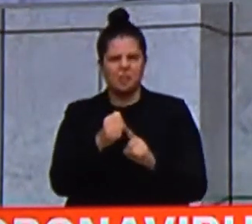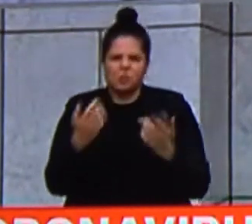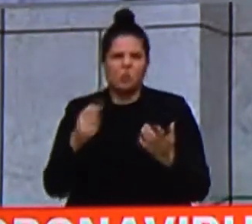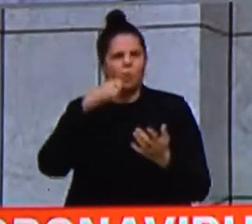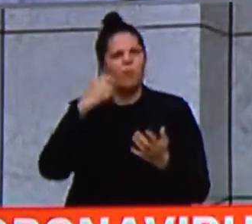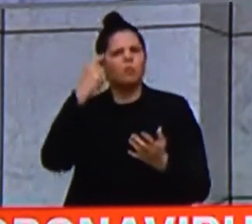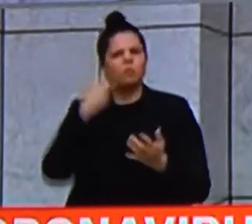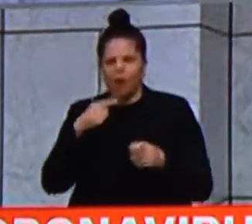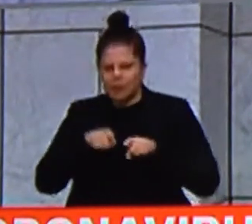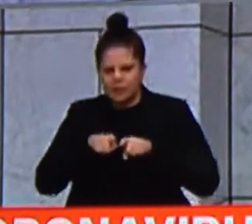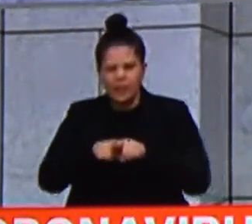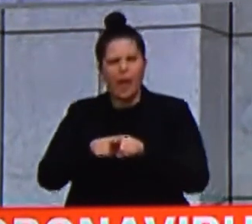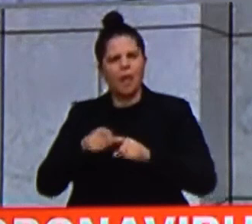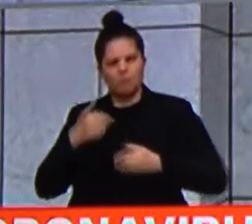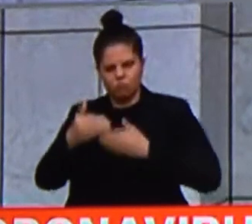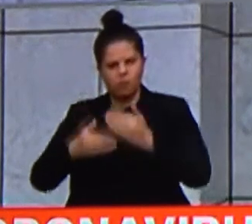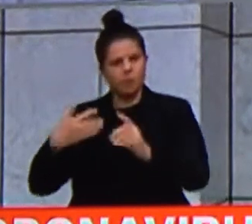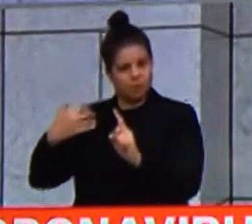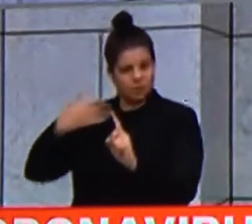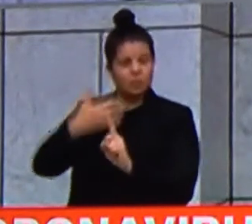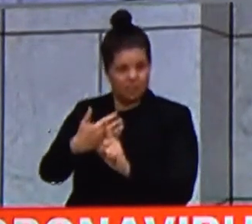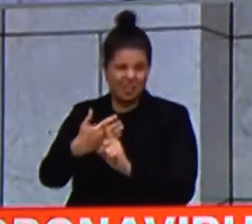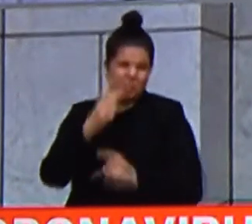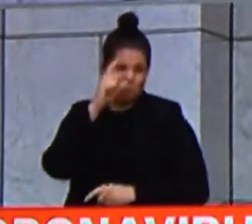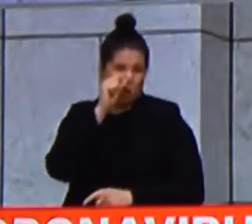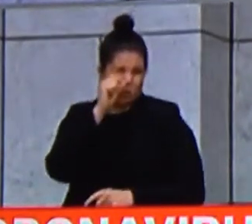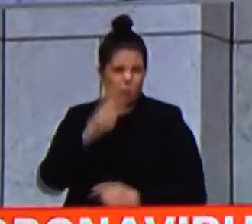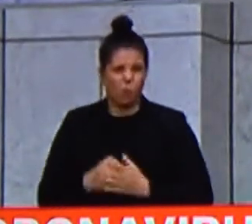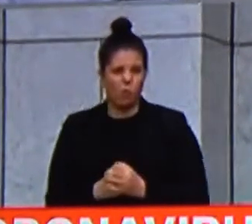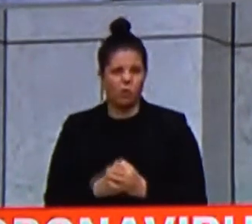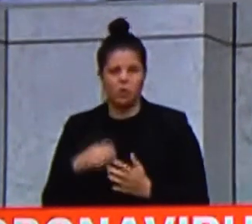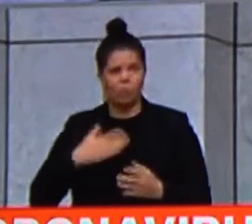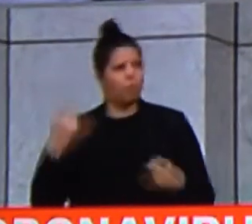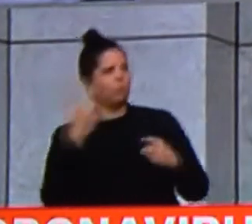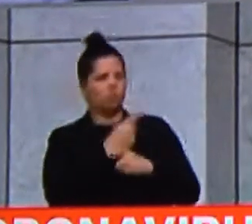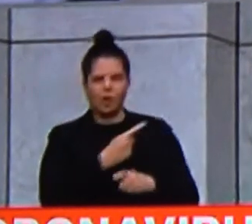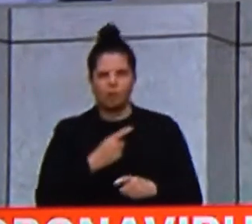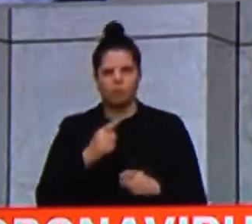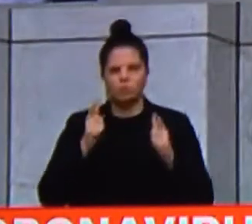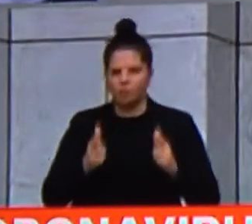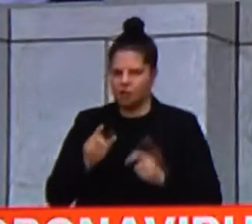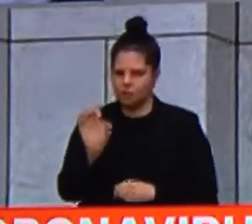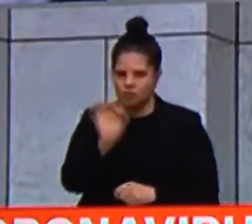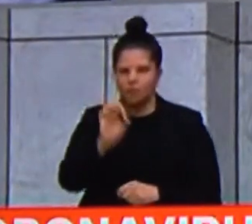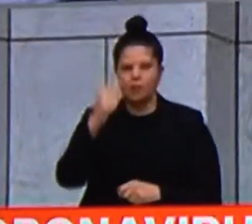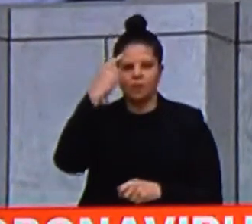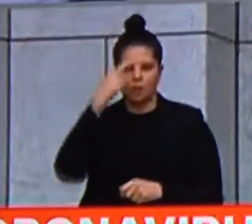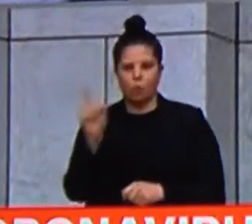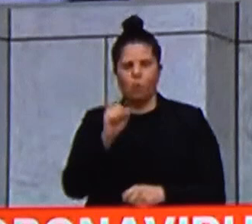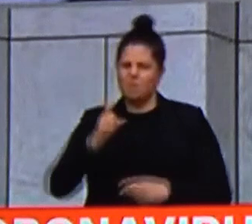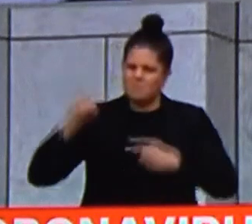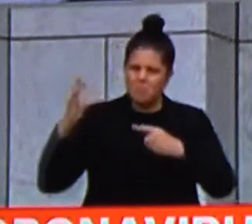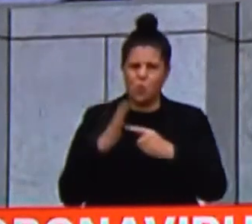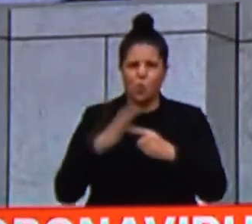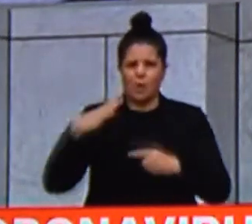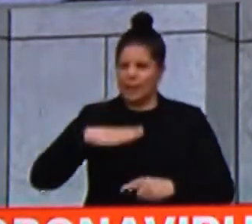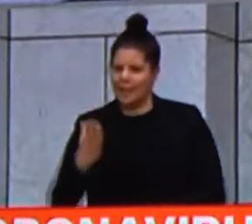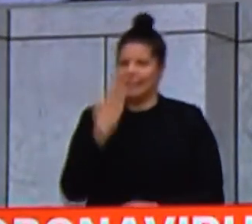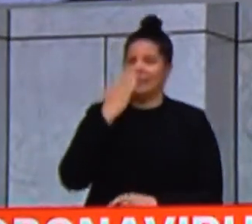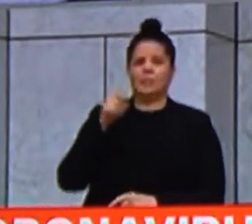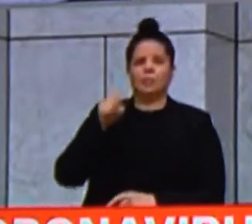another healthcare provider, you'll be able to reach out to your patients and make sure that they are okay, make sure that they